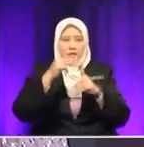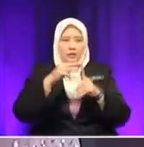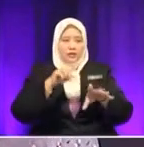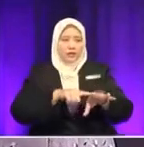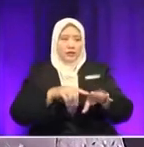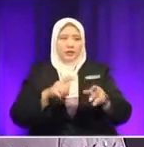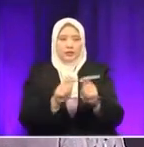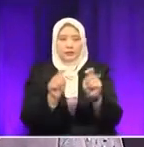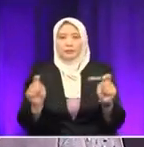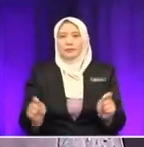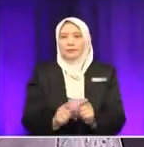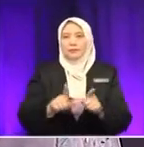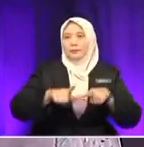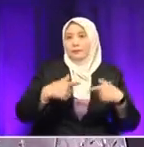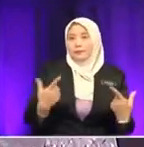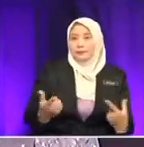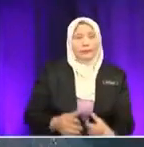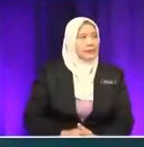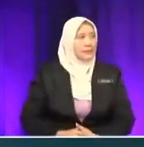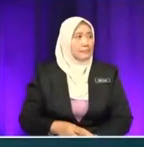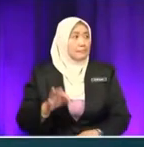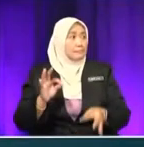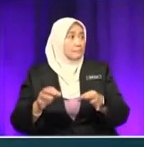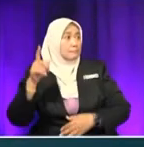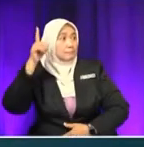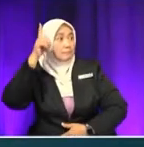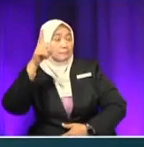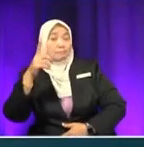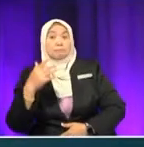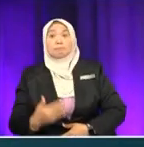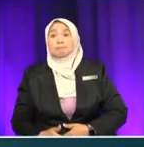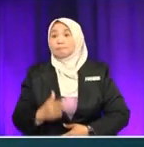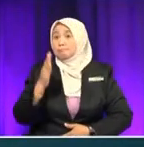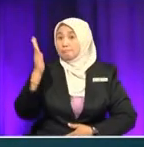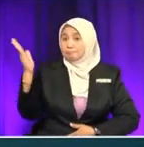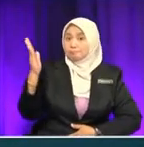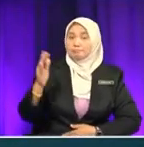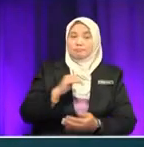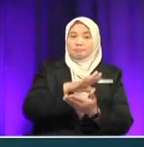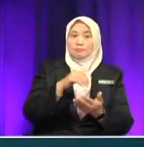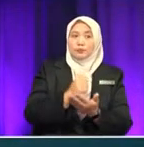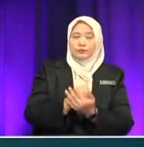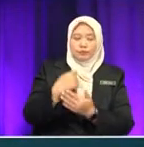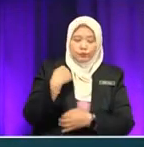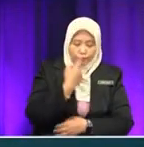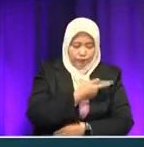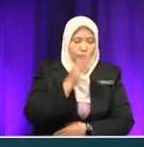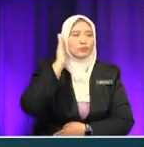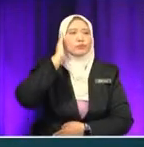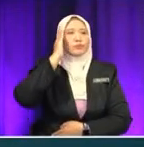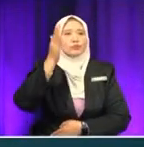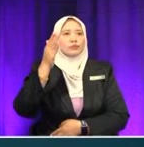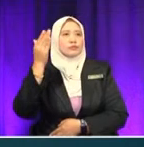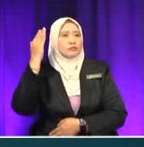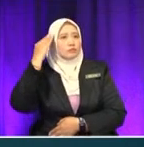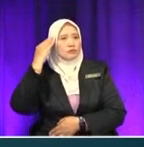you have the same playground in your mind when it comes to writing? You've got that answer to yourself. So this is how the